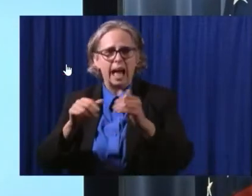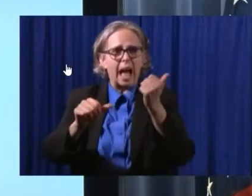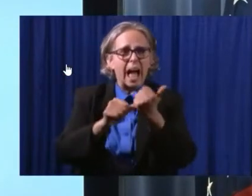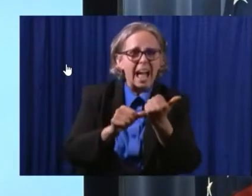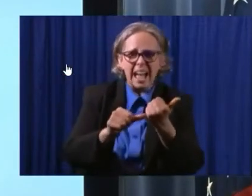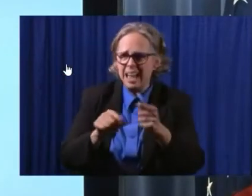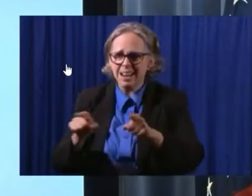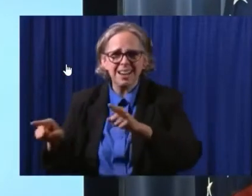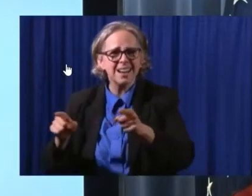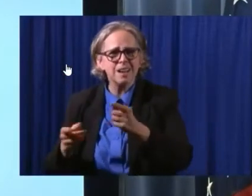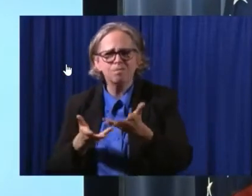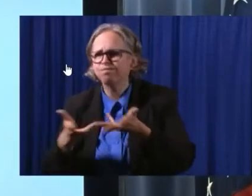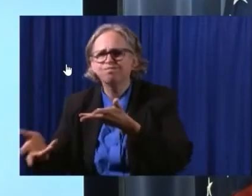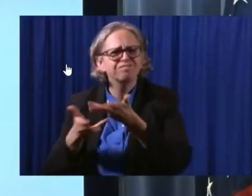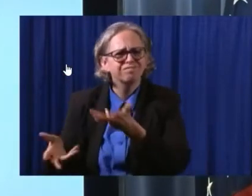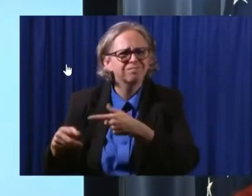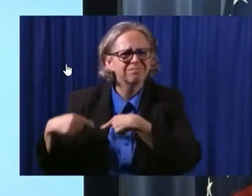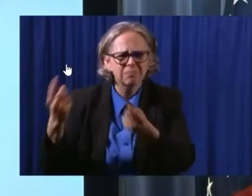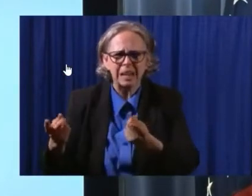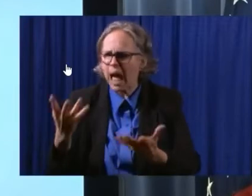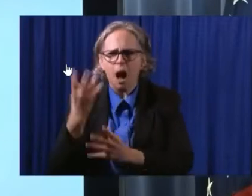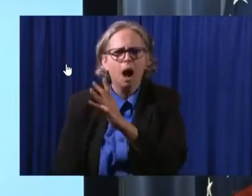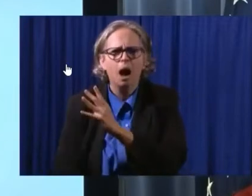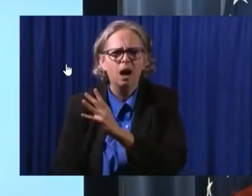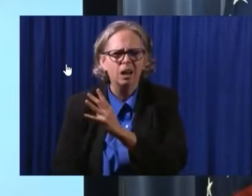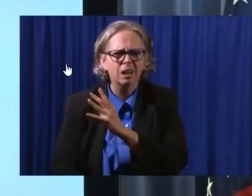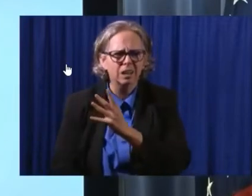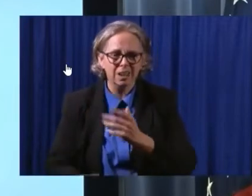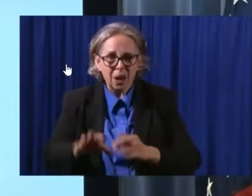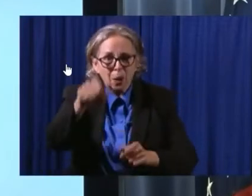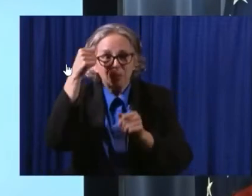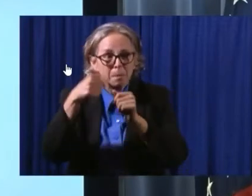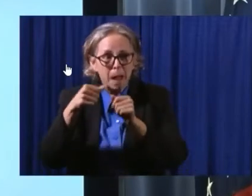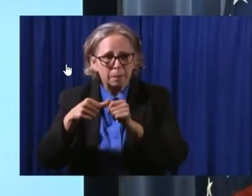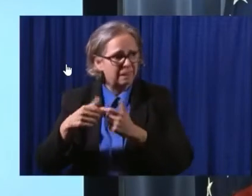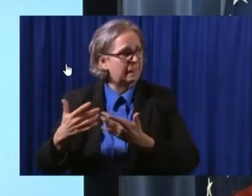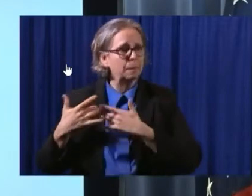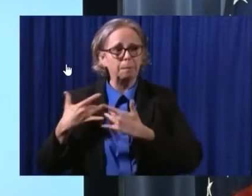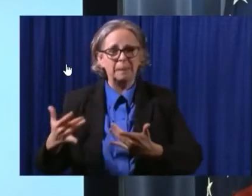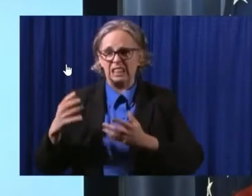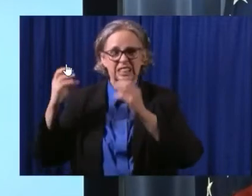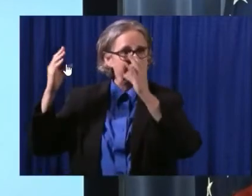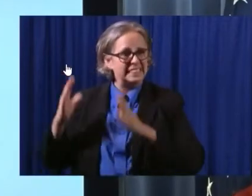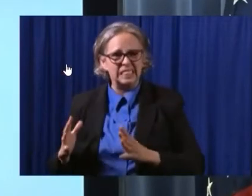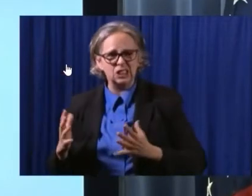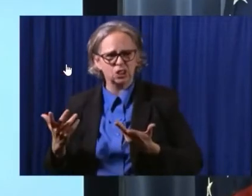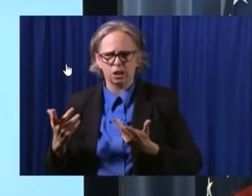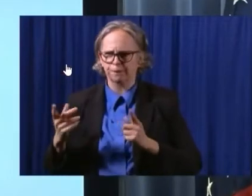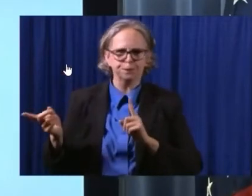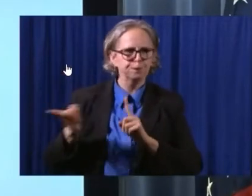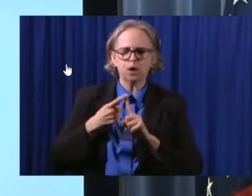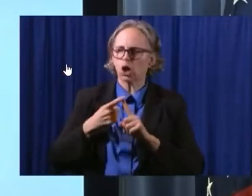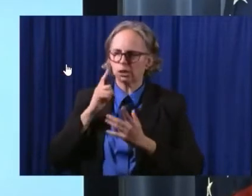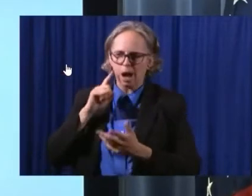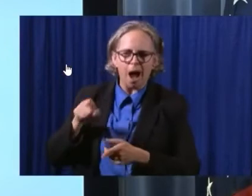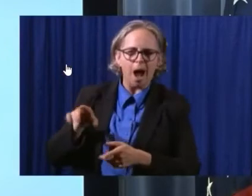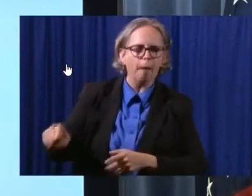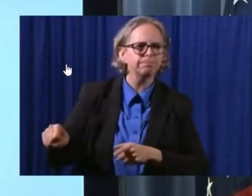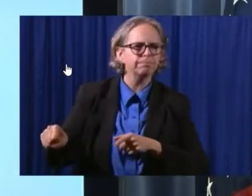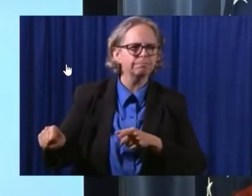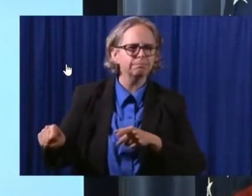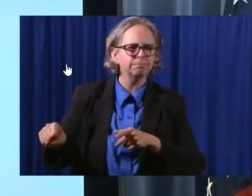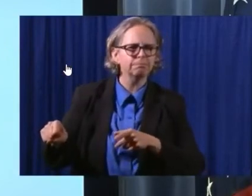concerns for physical or sexual abuse, developmental delays, and substance abuse. And as we know, these concerns have much greater